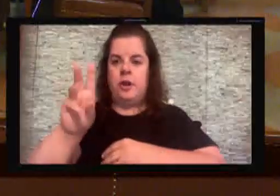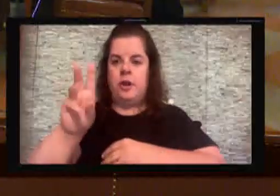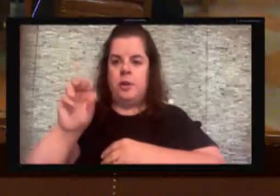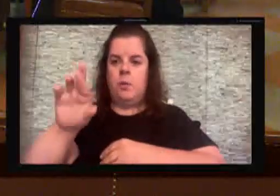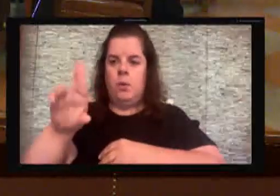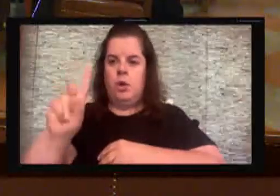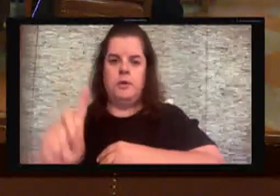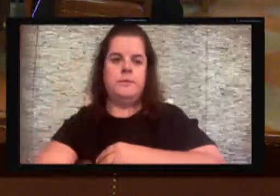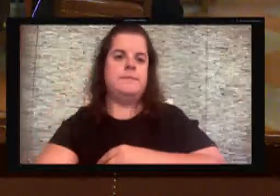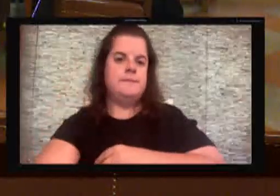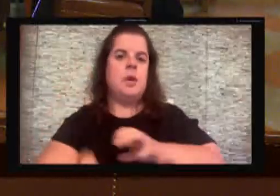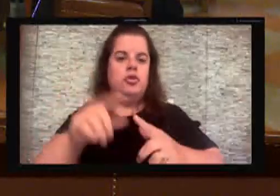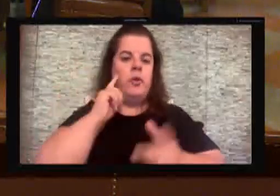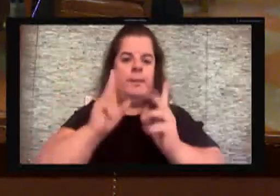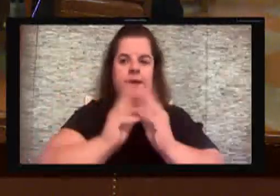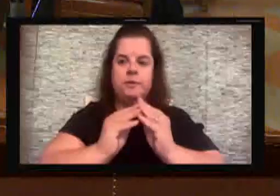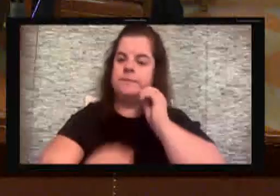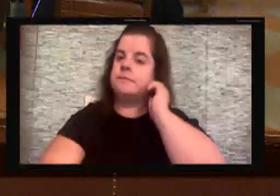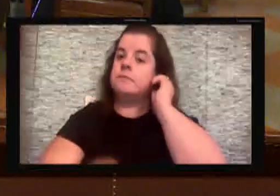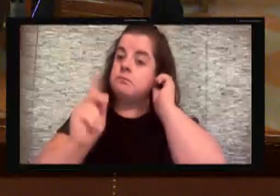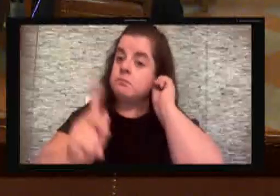hold for public hearing. Second.